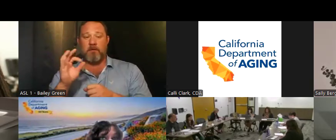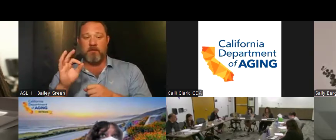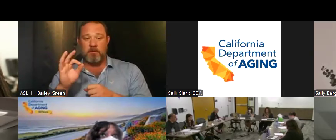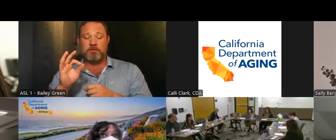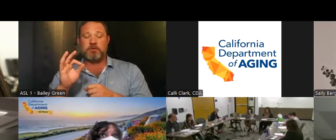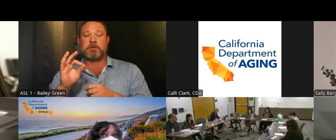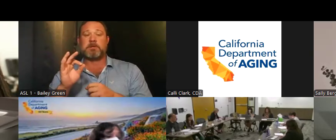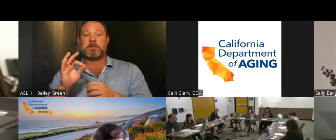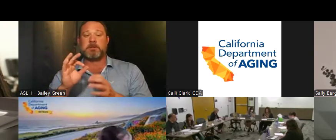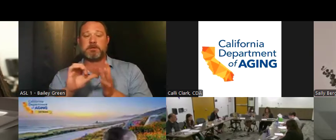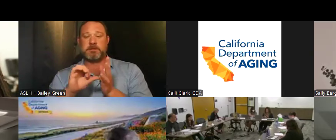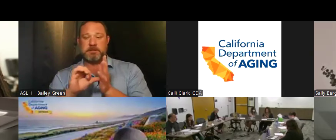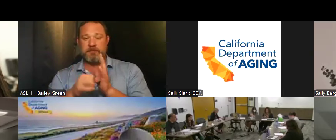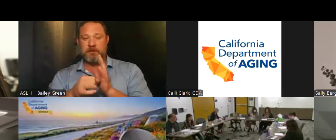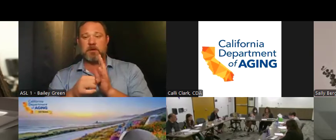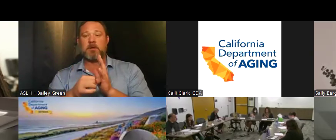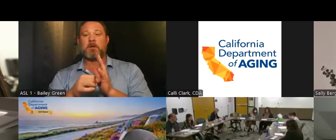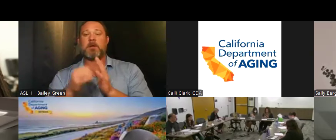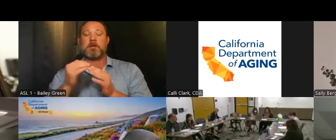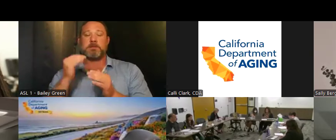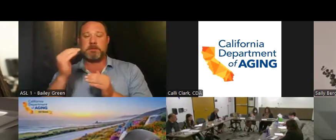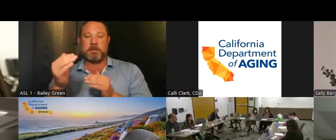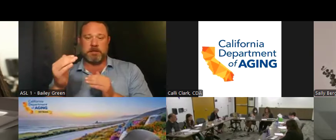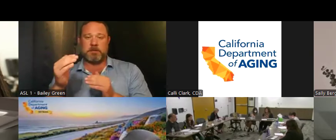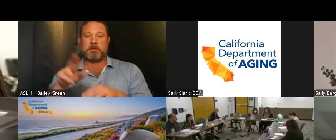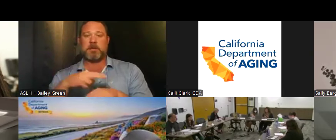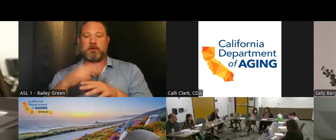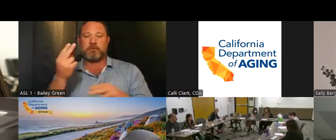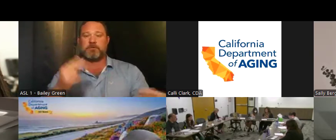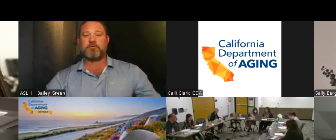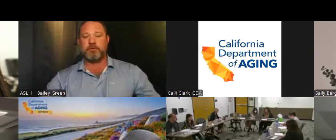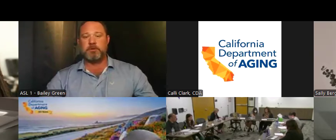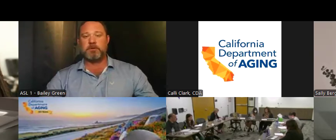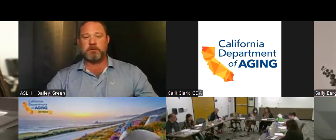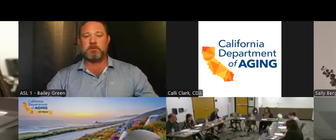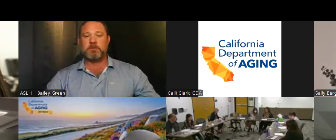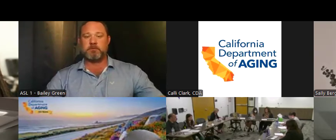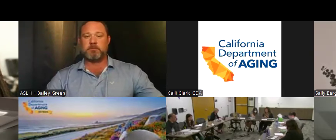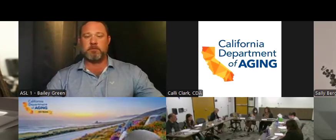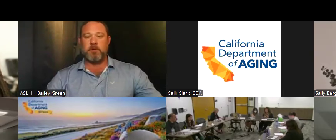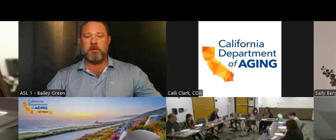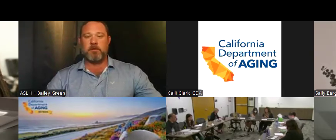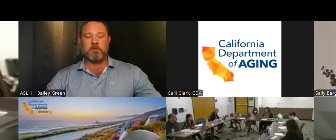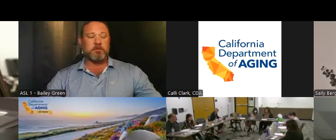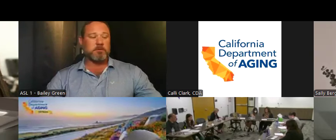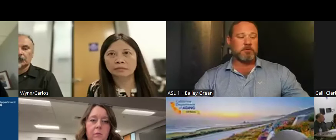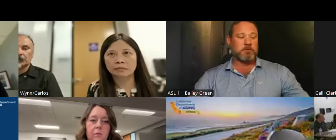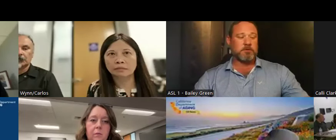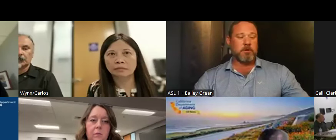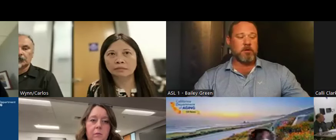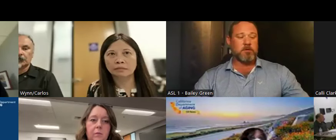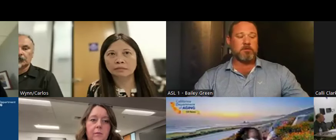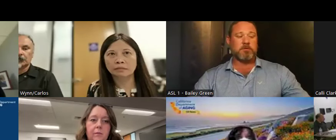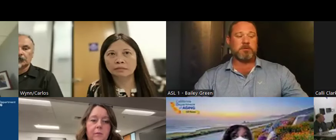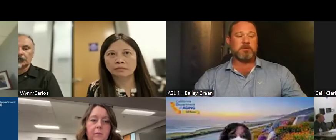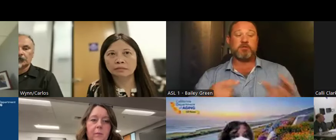actually significantly exceeded the natural history of those cognitive functions as revealed